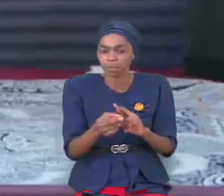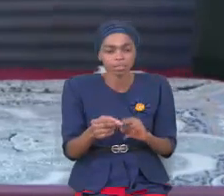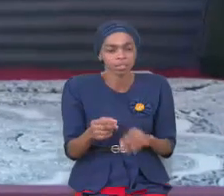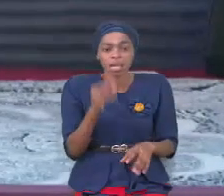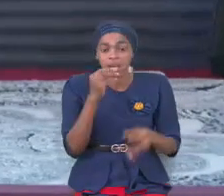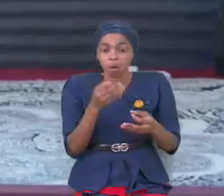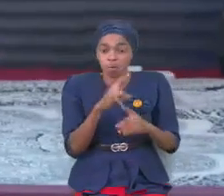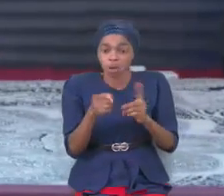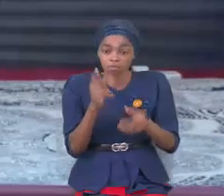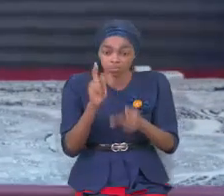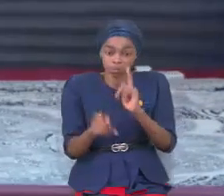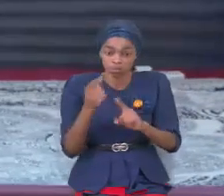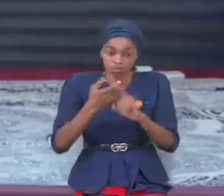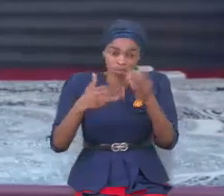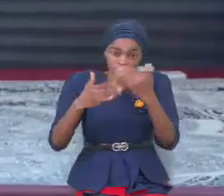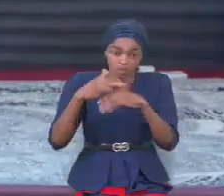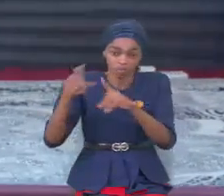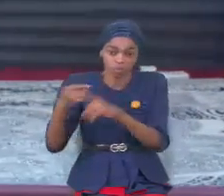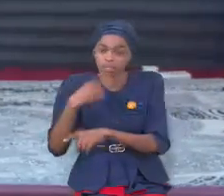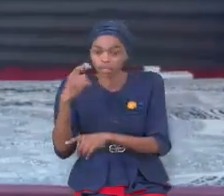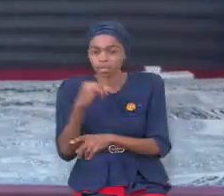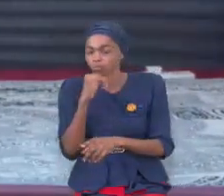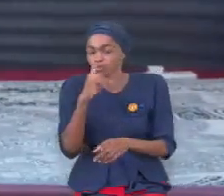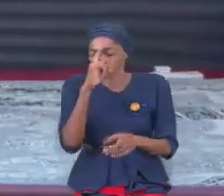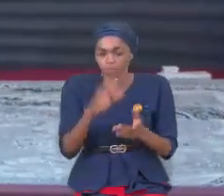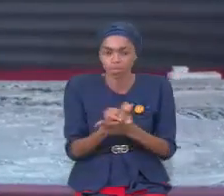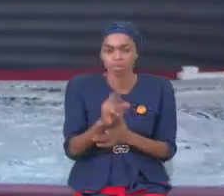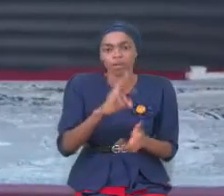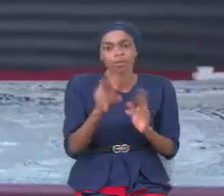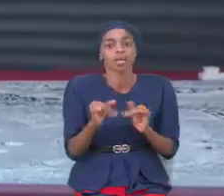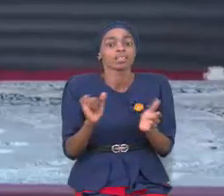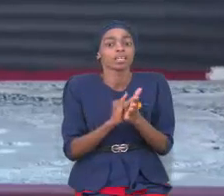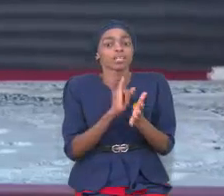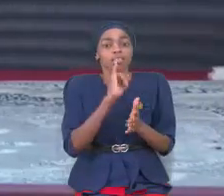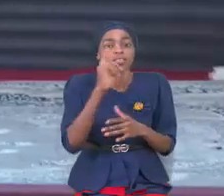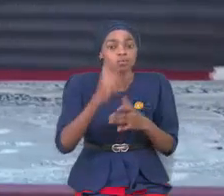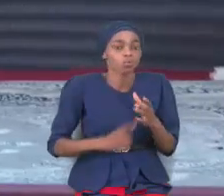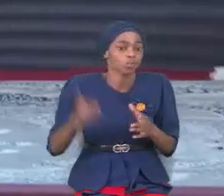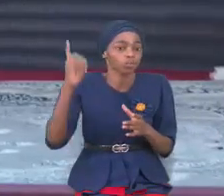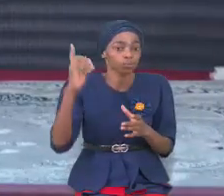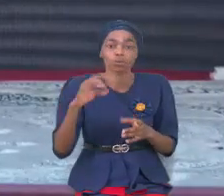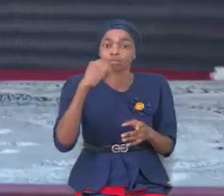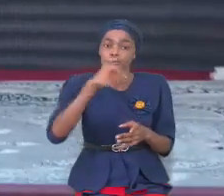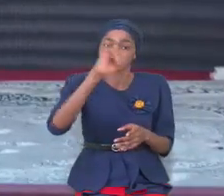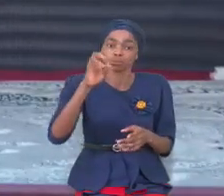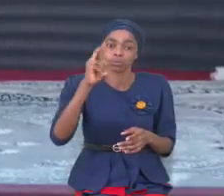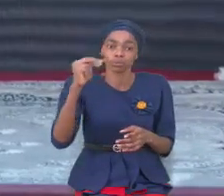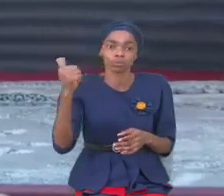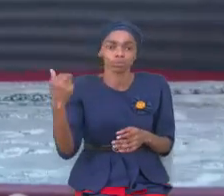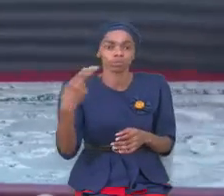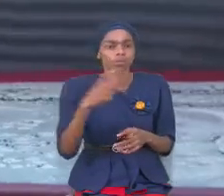exactly what Jonah went to do, because it was a solemn charge. He now had fervent declaration